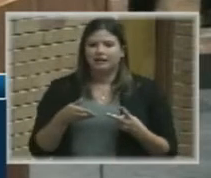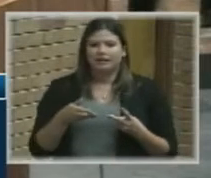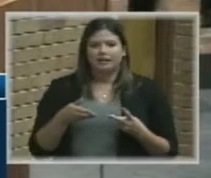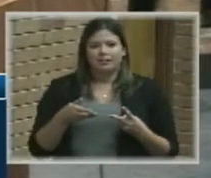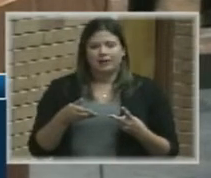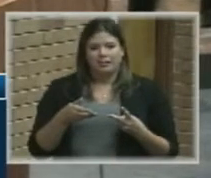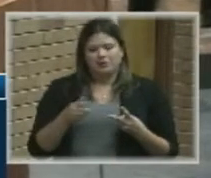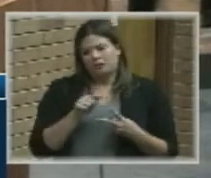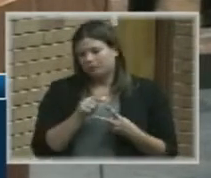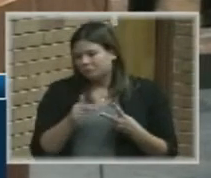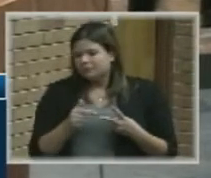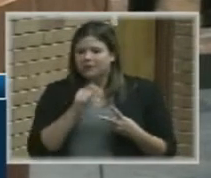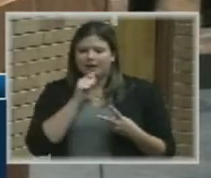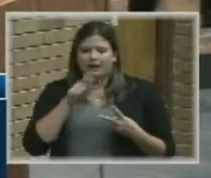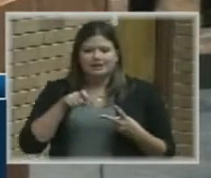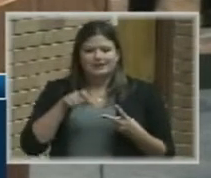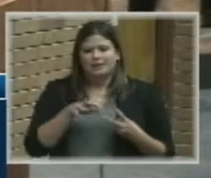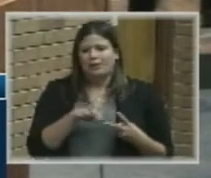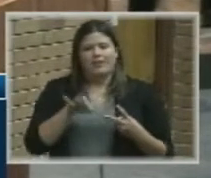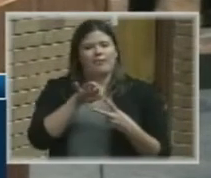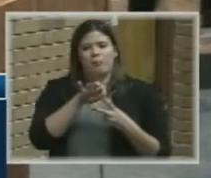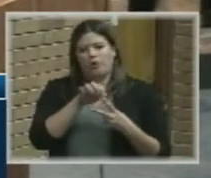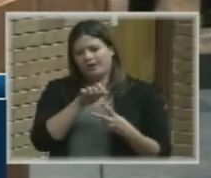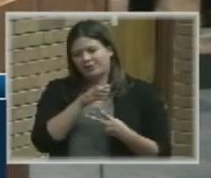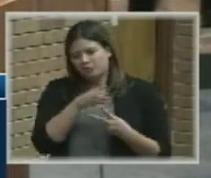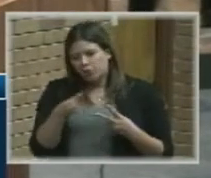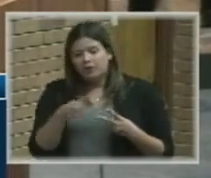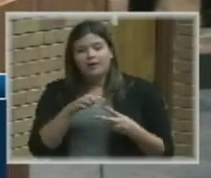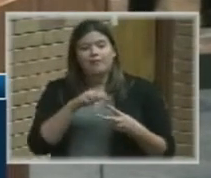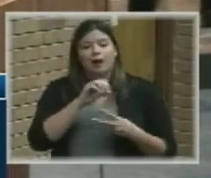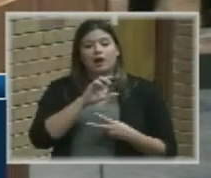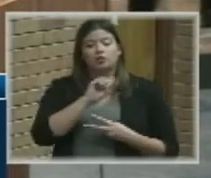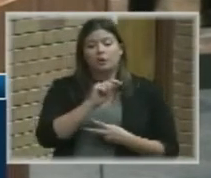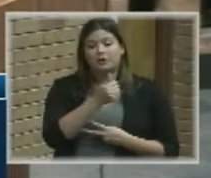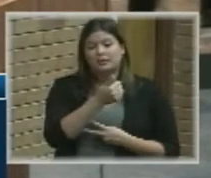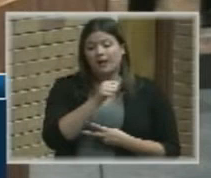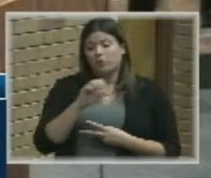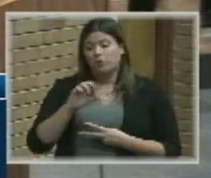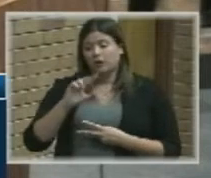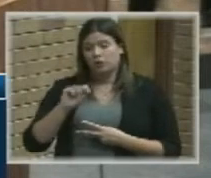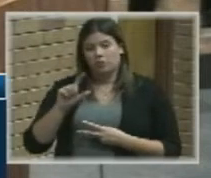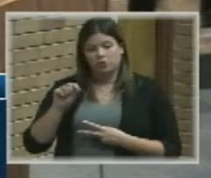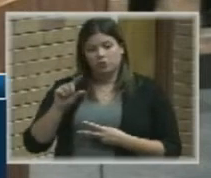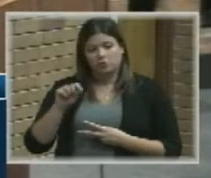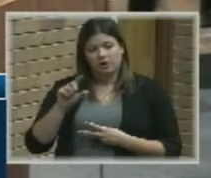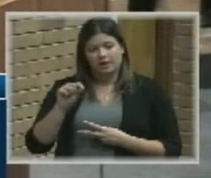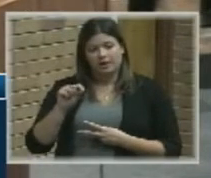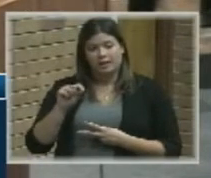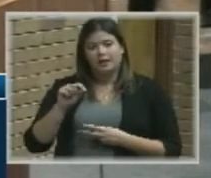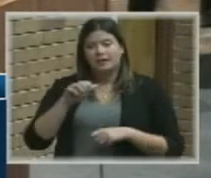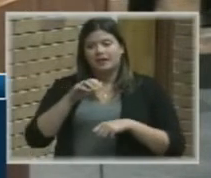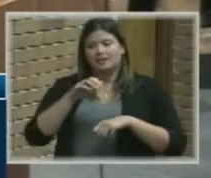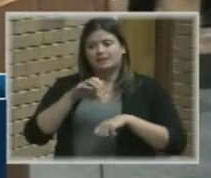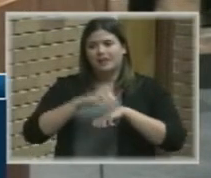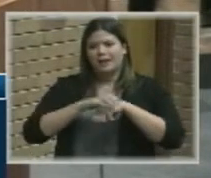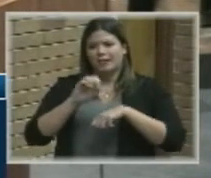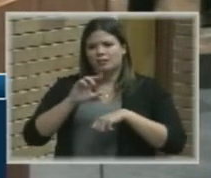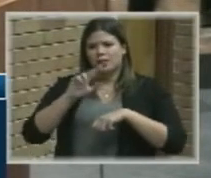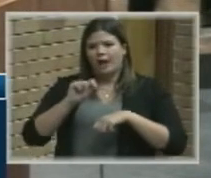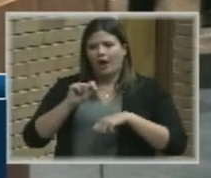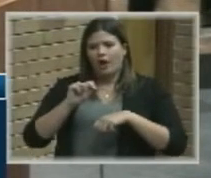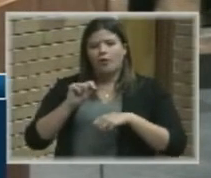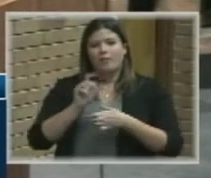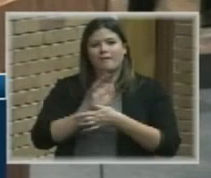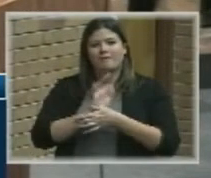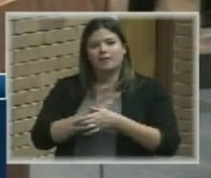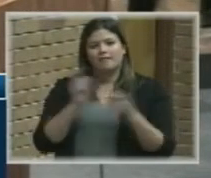necessarily importance, but chronology. From October 10th through October 20th is the Image Out Film Festival. I brought programs